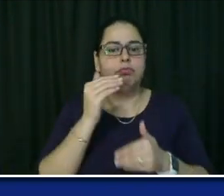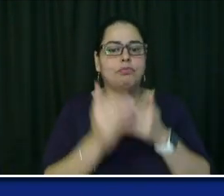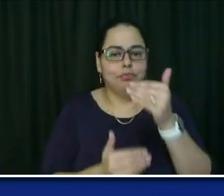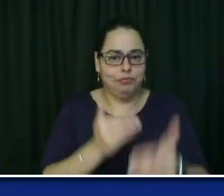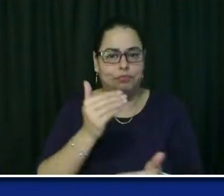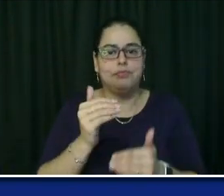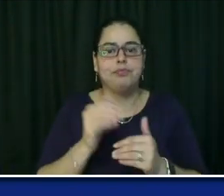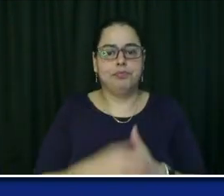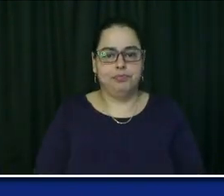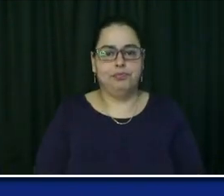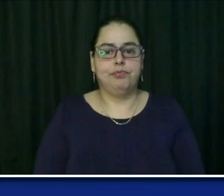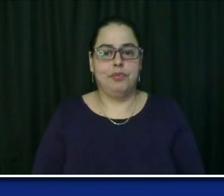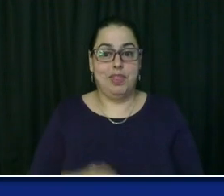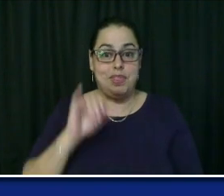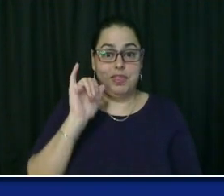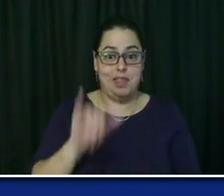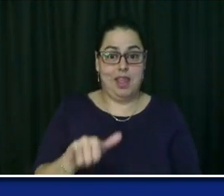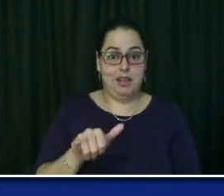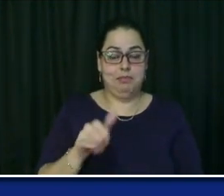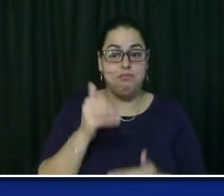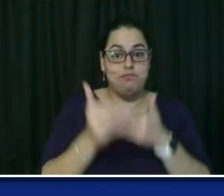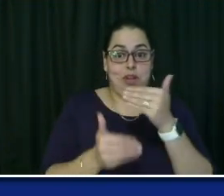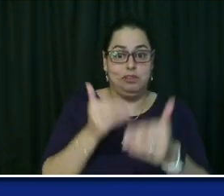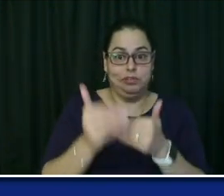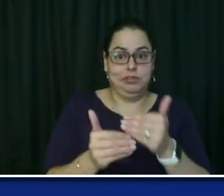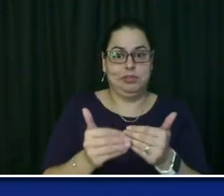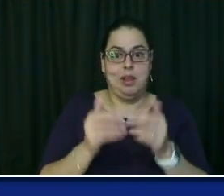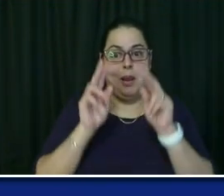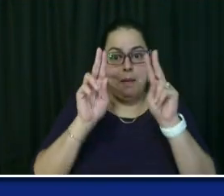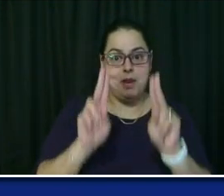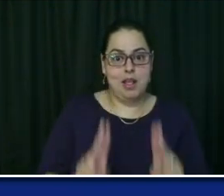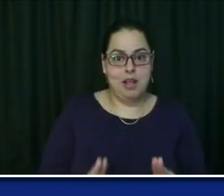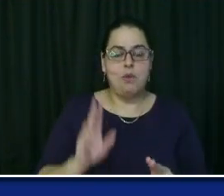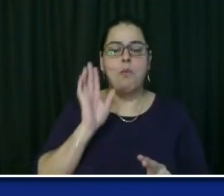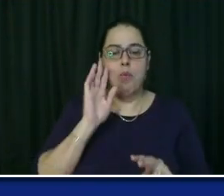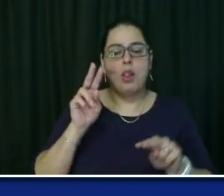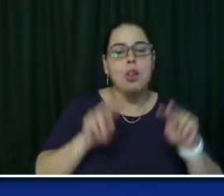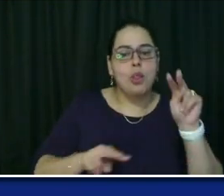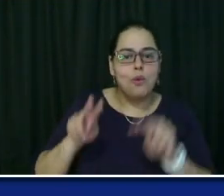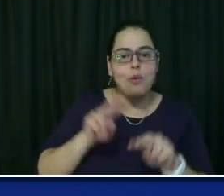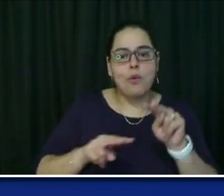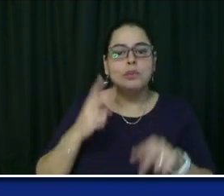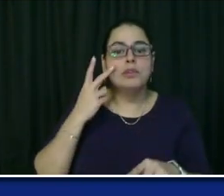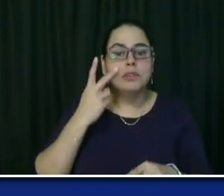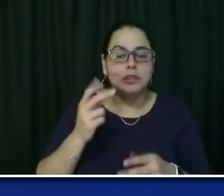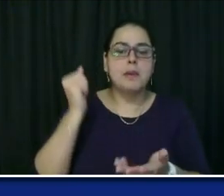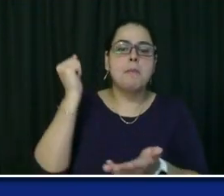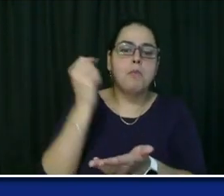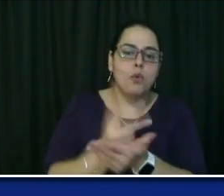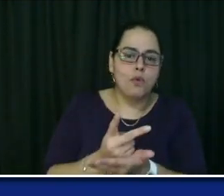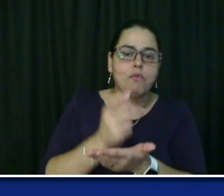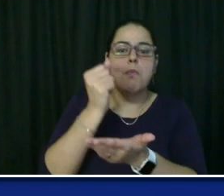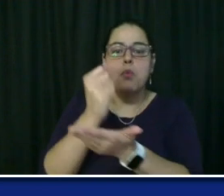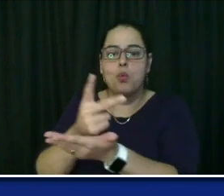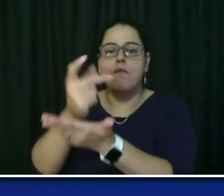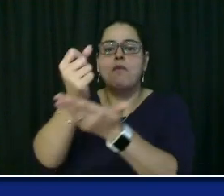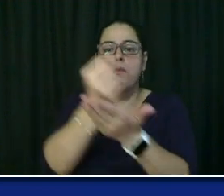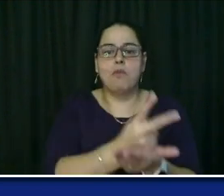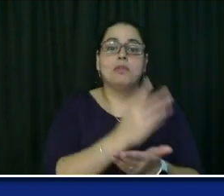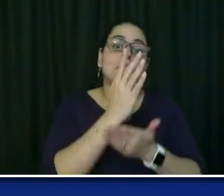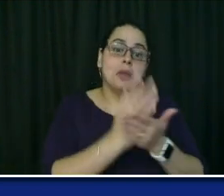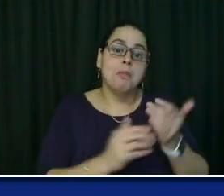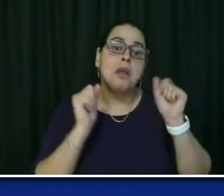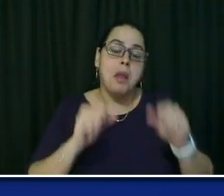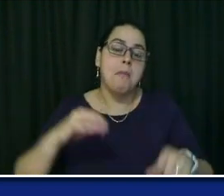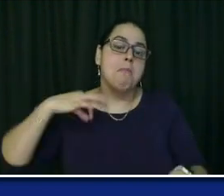of different issues that would represent money given to get the greatest possible economic benefit. And then those that may not be funded in the first cycle, we'll